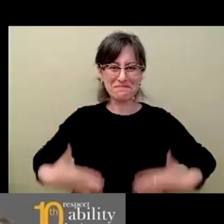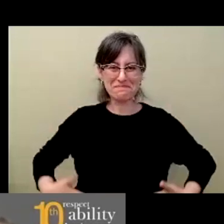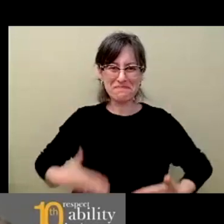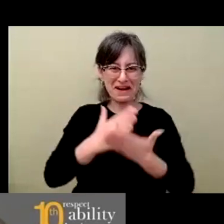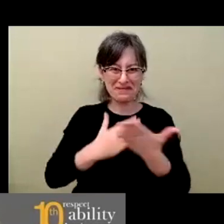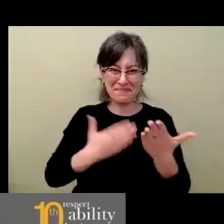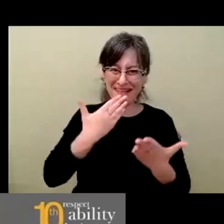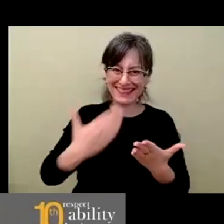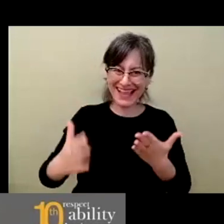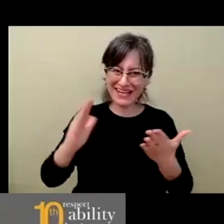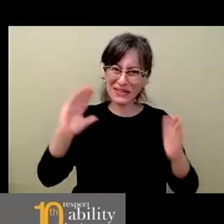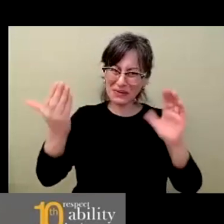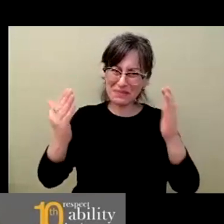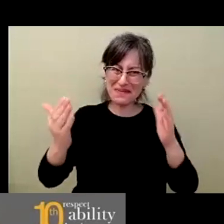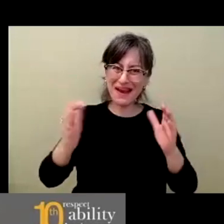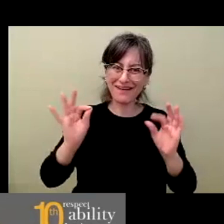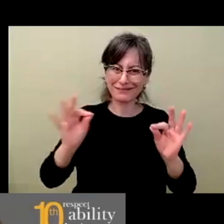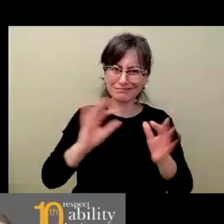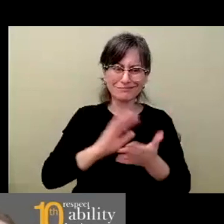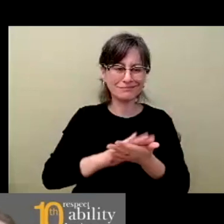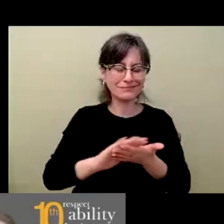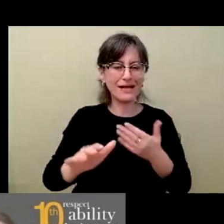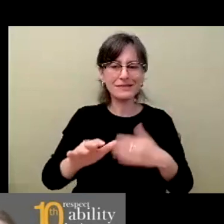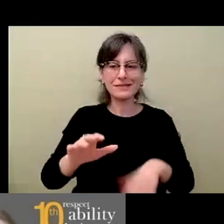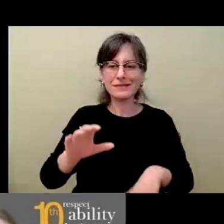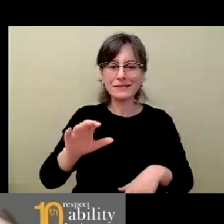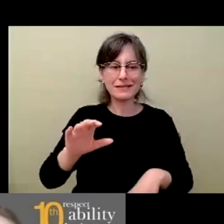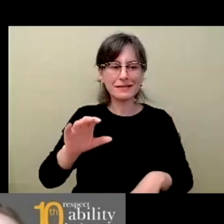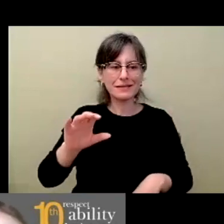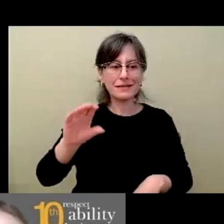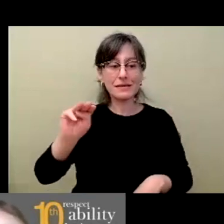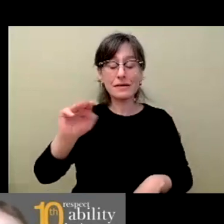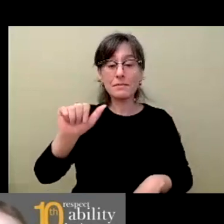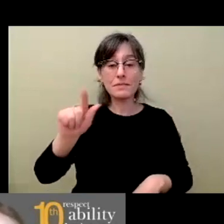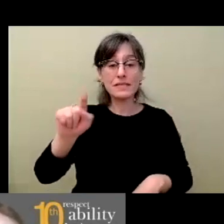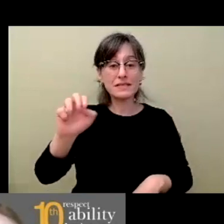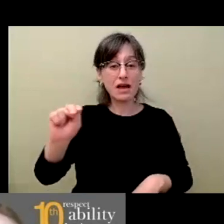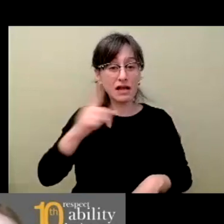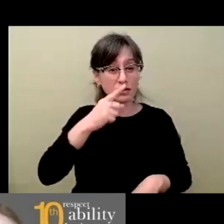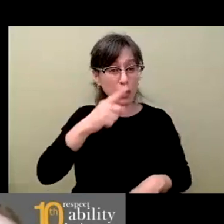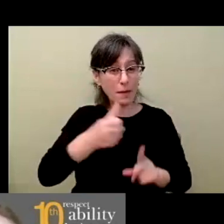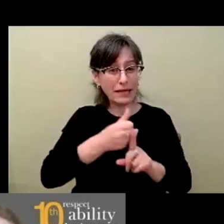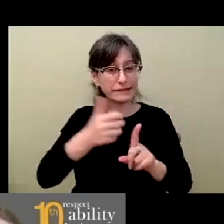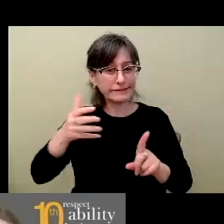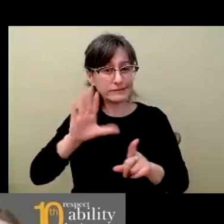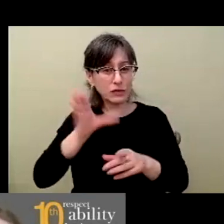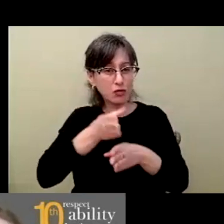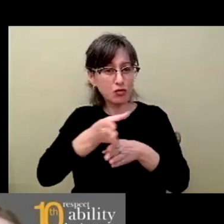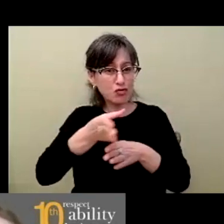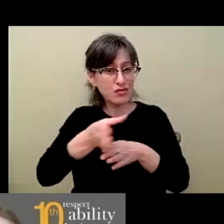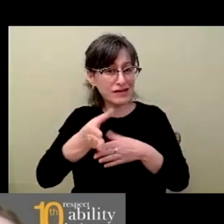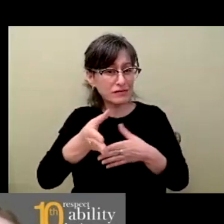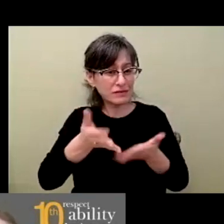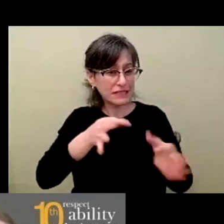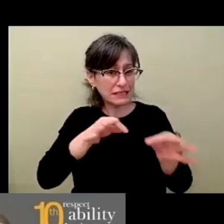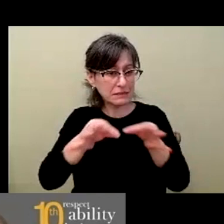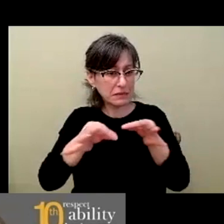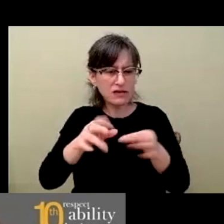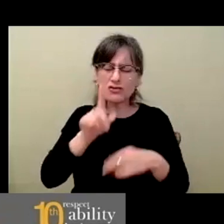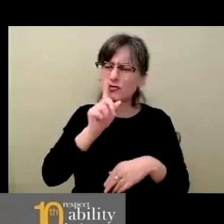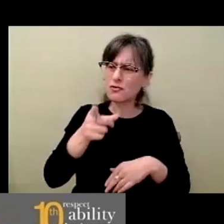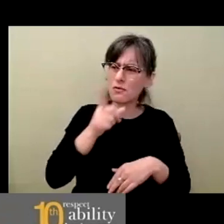you for that. Matan, how about you? Could you tell us a little bit more about how you got your career started?